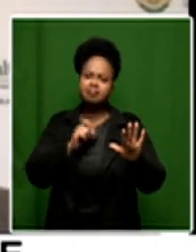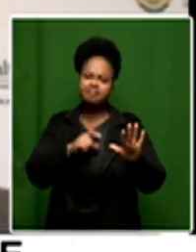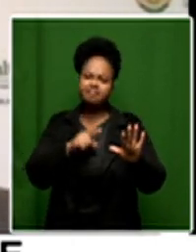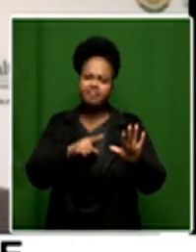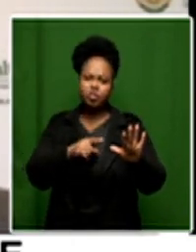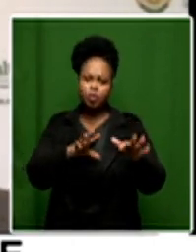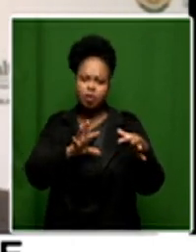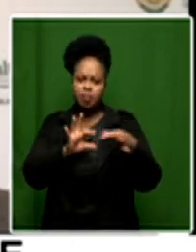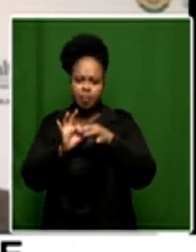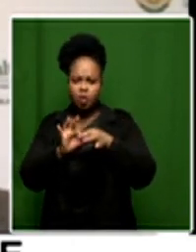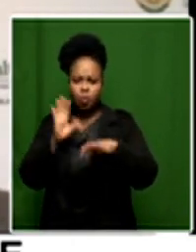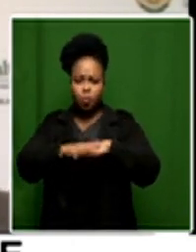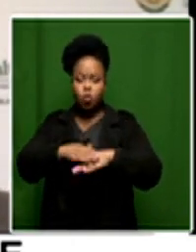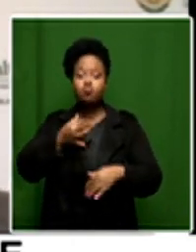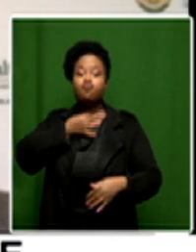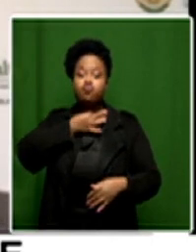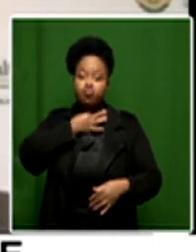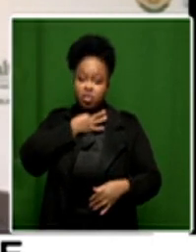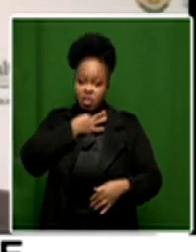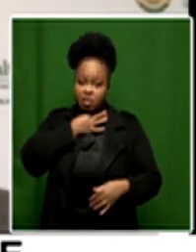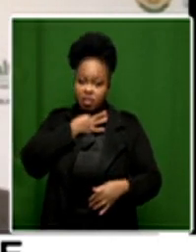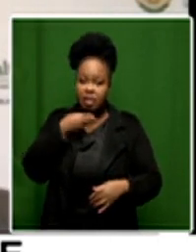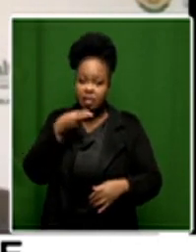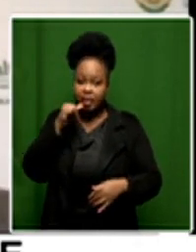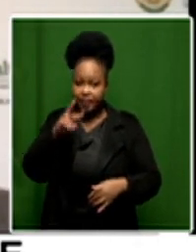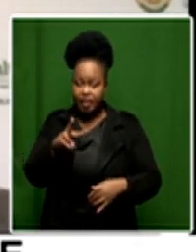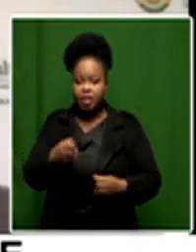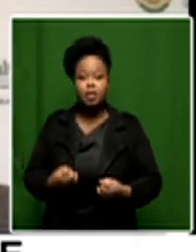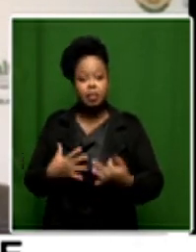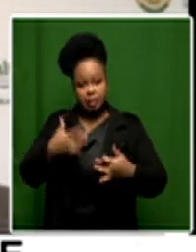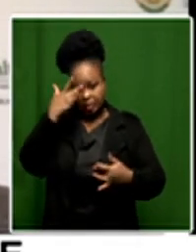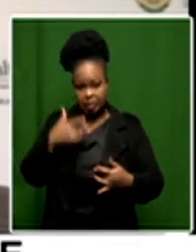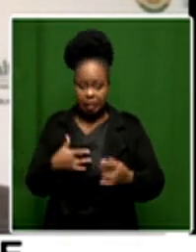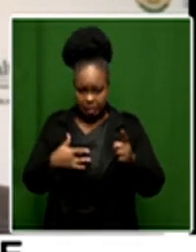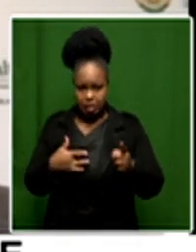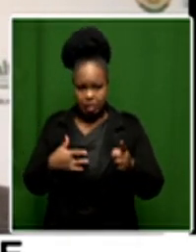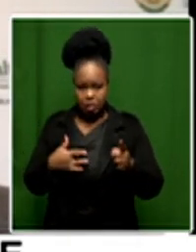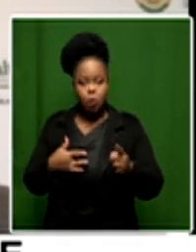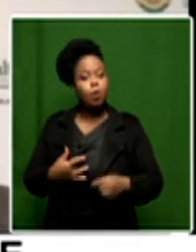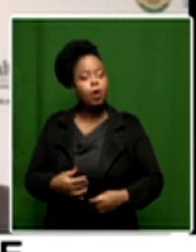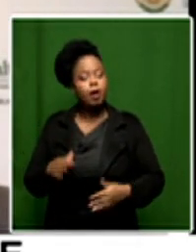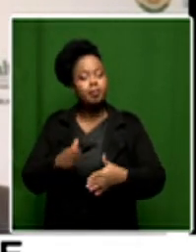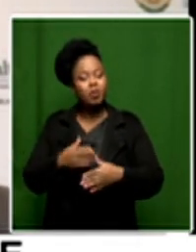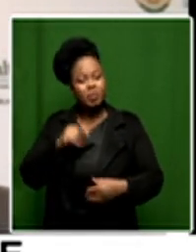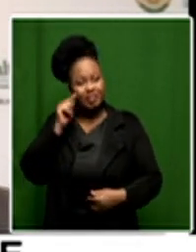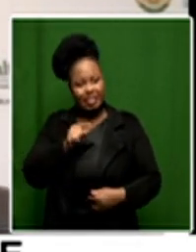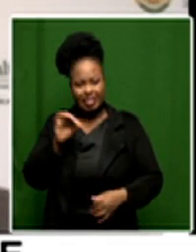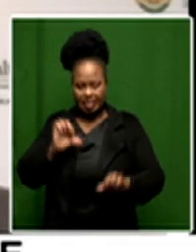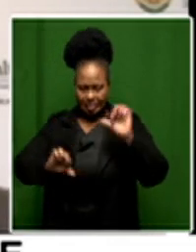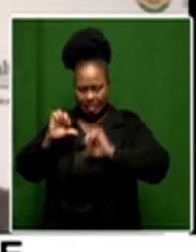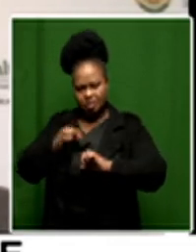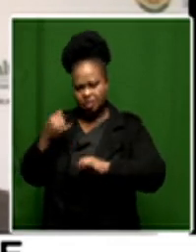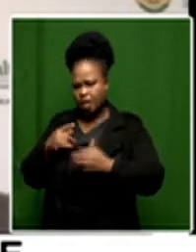an association with increased risk of HIV infection. So because of that, our scientists are